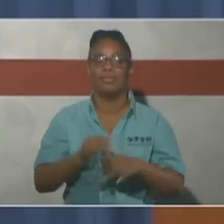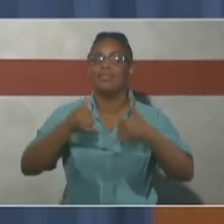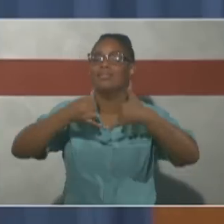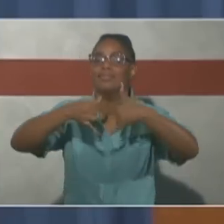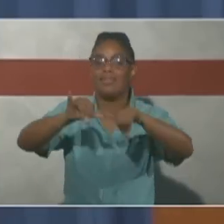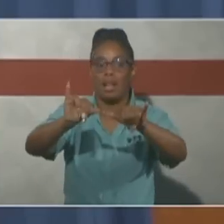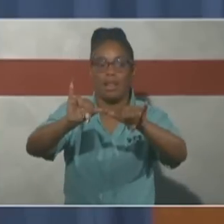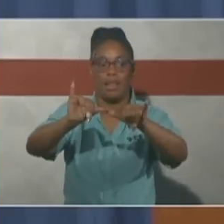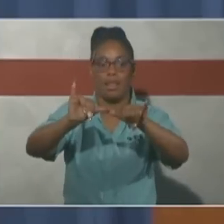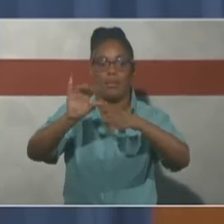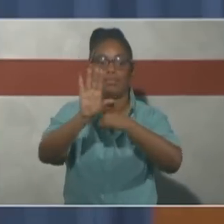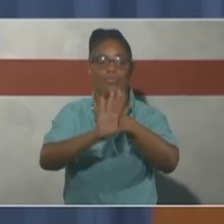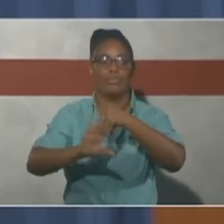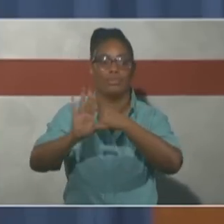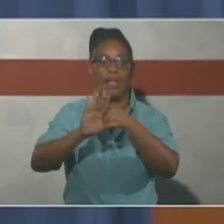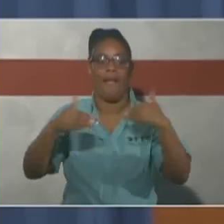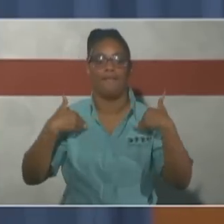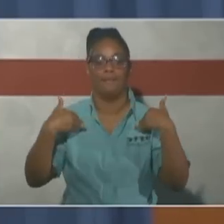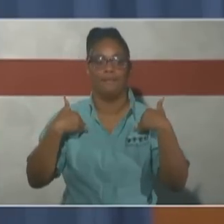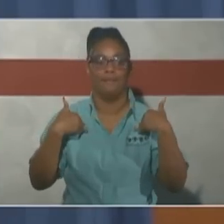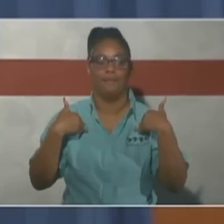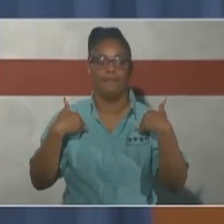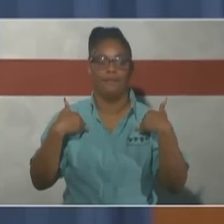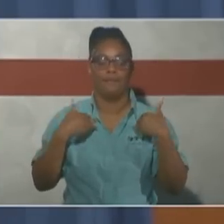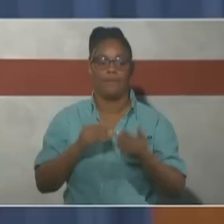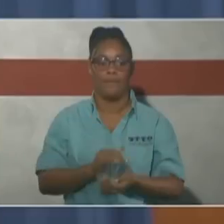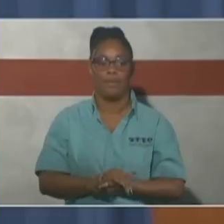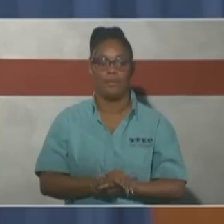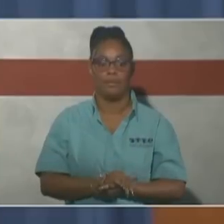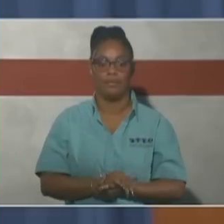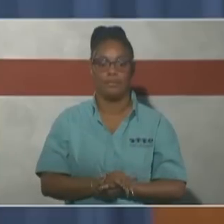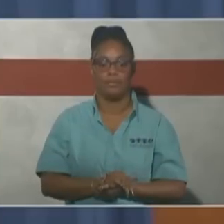to Trinidad and Tobago. So even in the US,